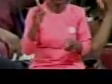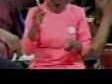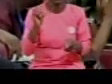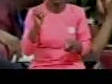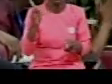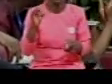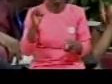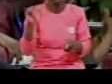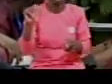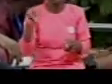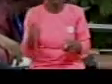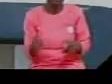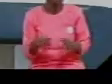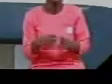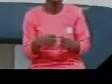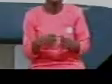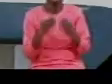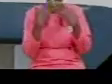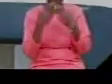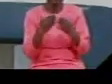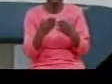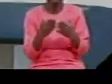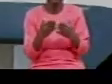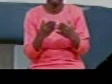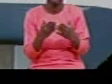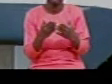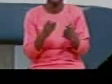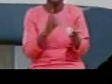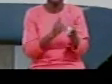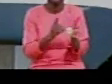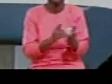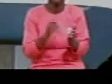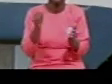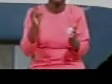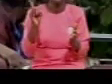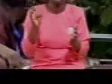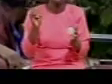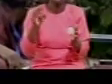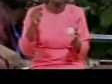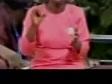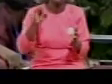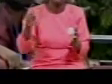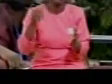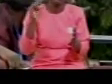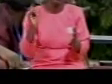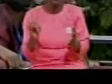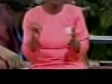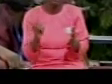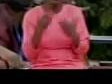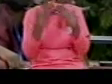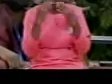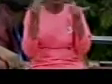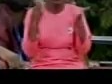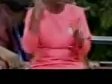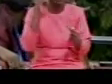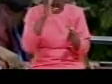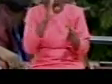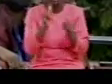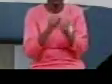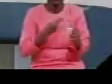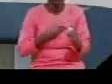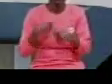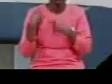from the beginning. Reverend Dr. Adeniji, thank you very much for being with us from the beginning.